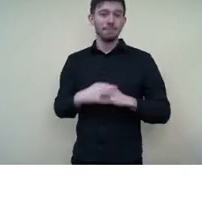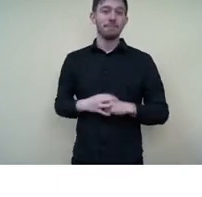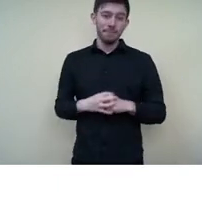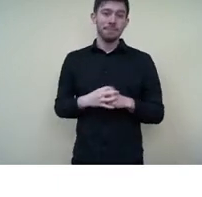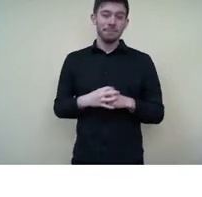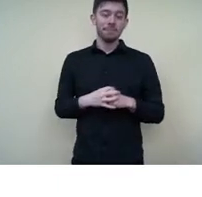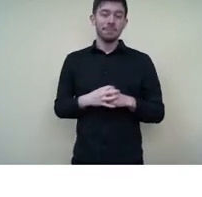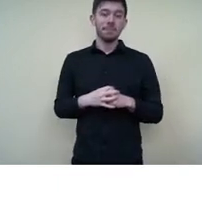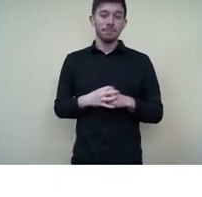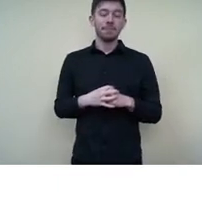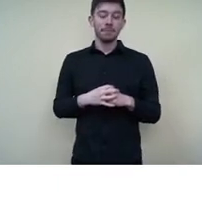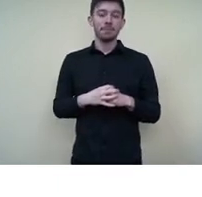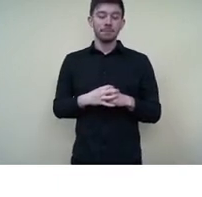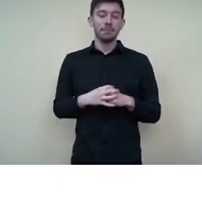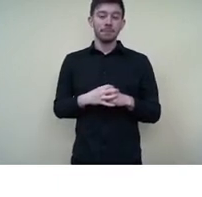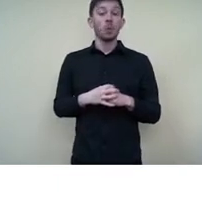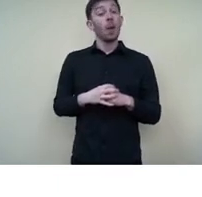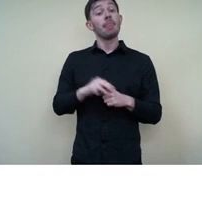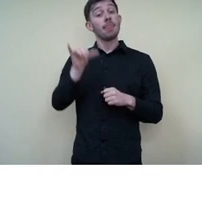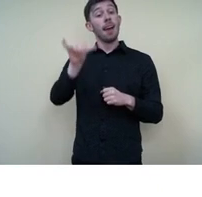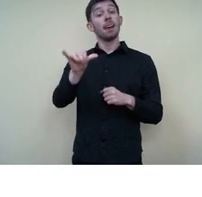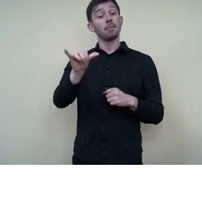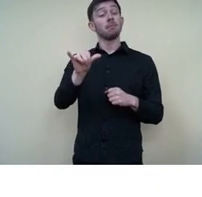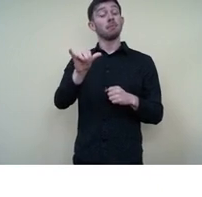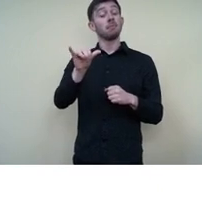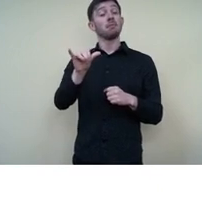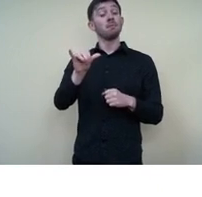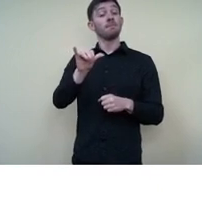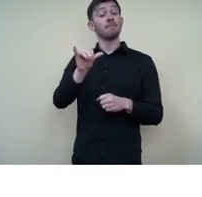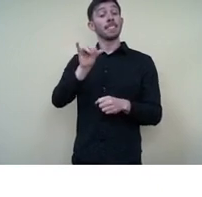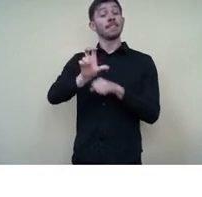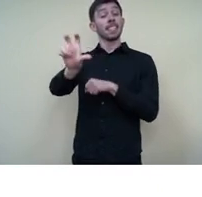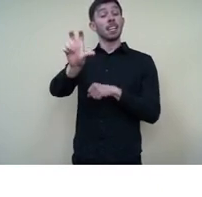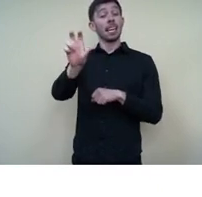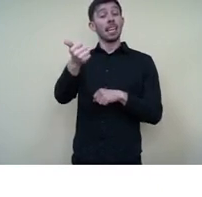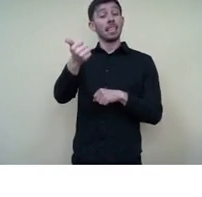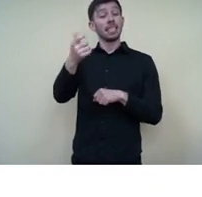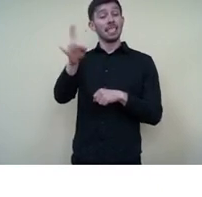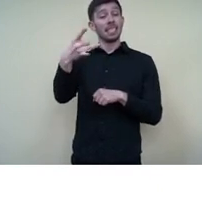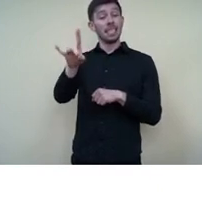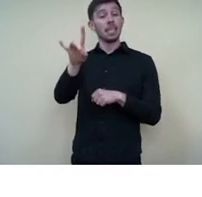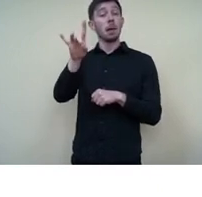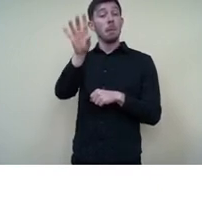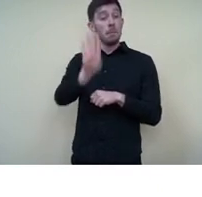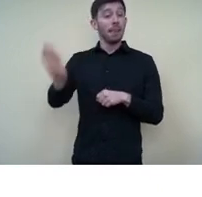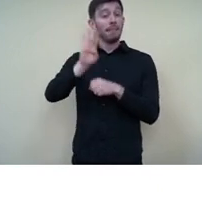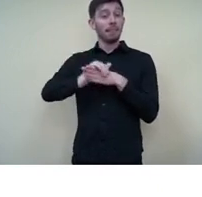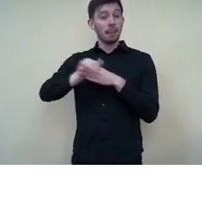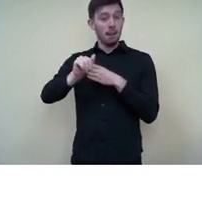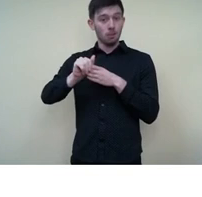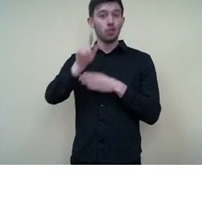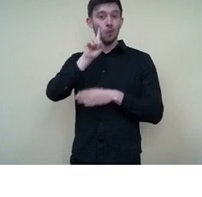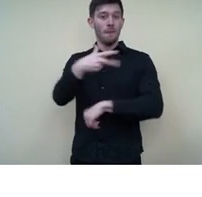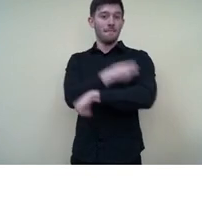distribution. And so Operation Warp Speed invested $18 billion in vaccine development. And just to put that